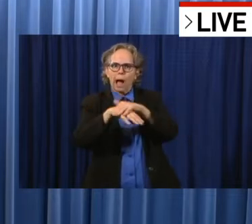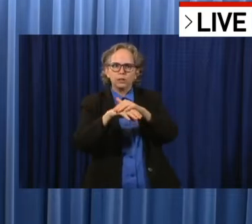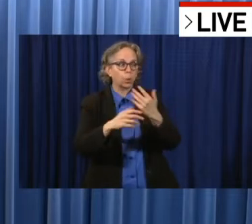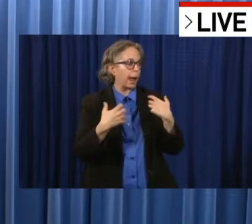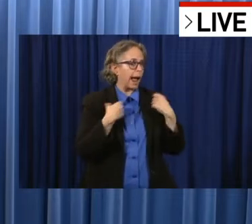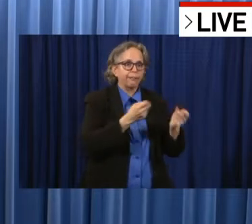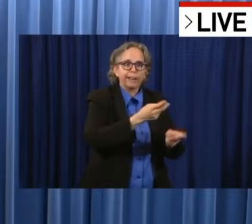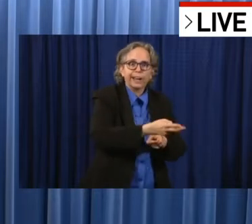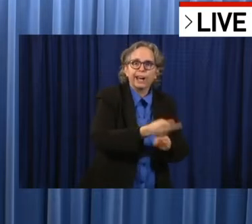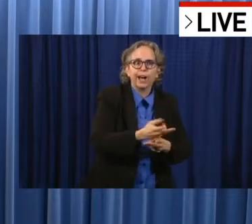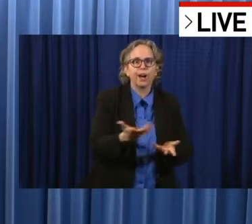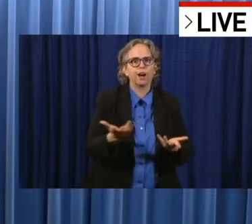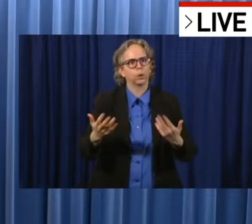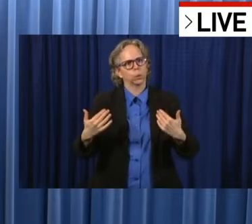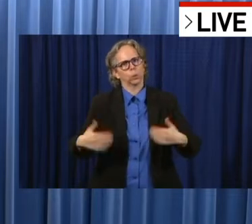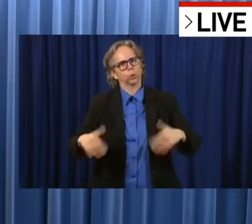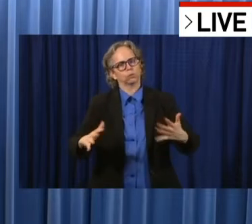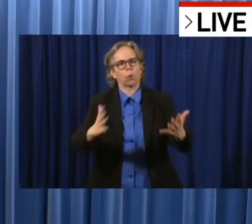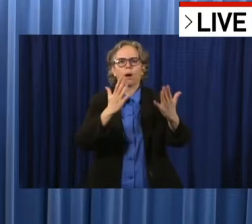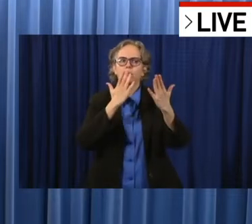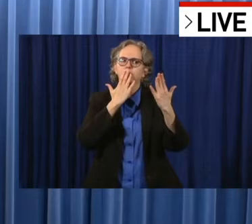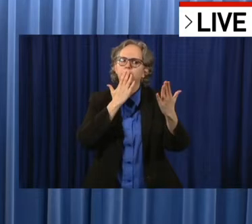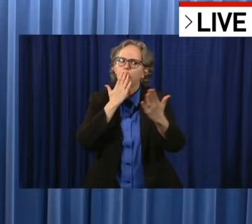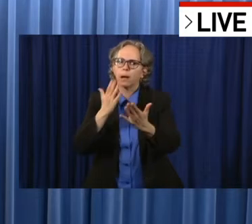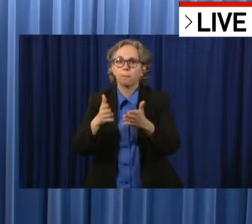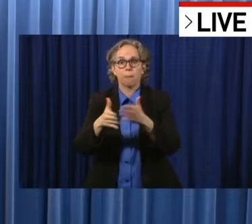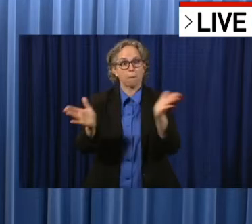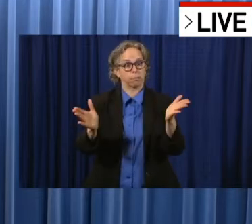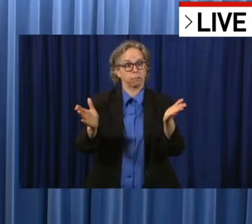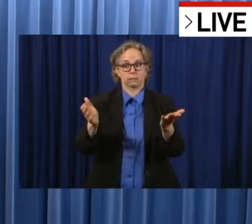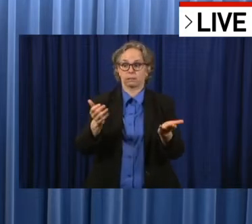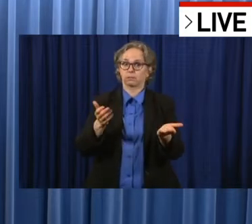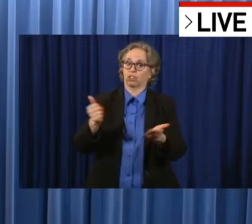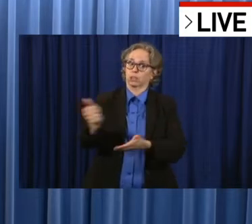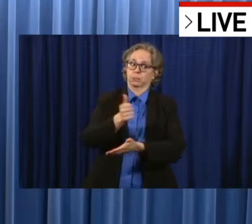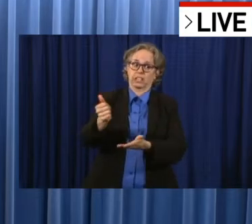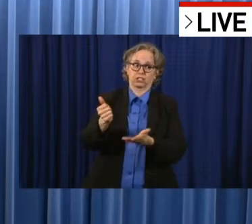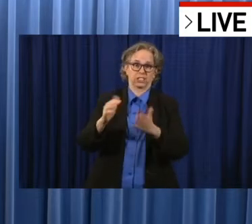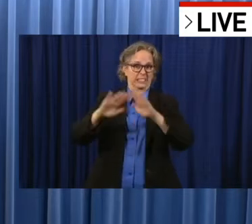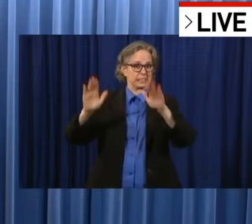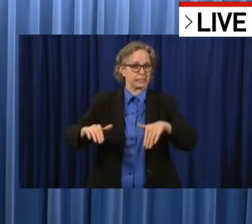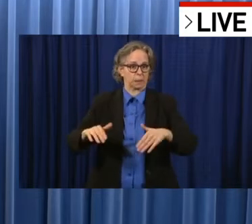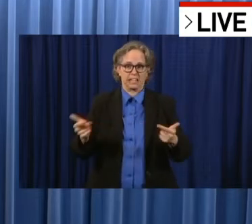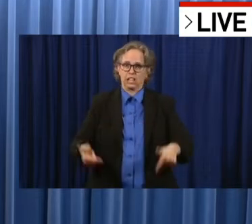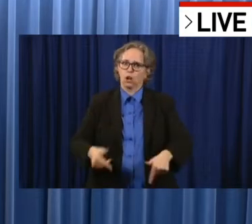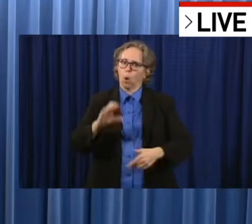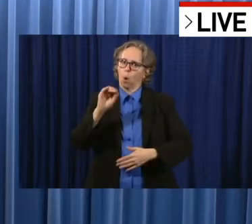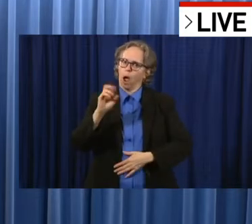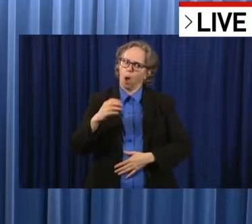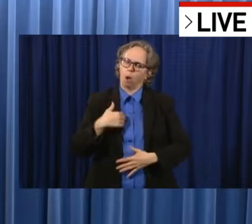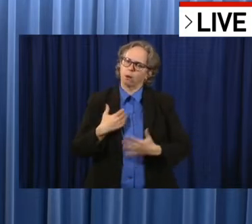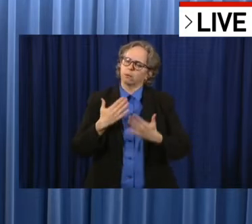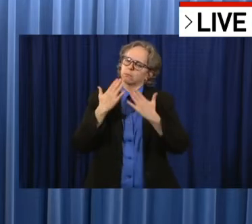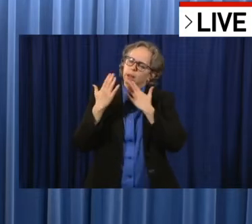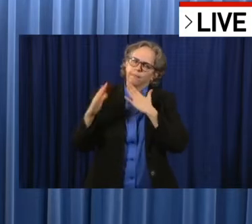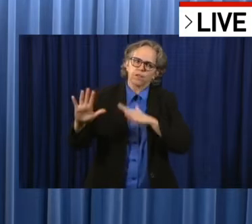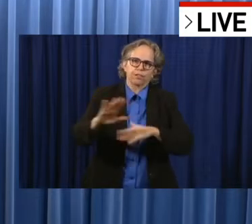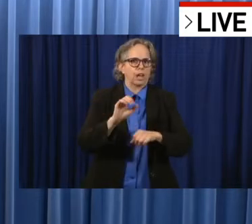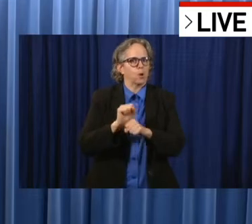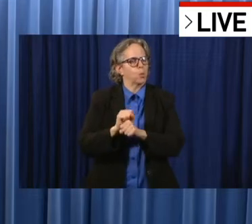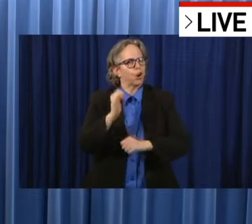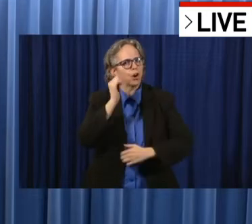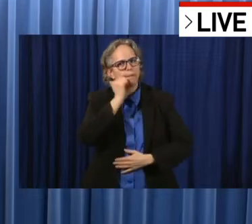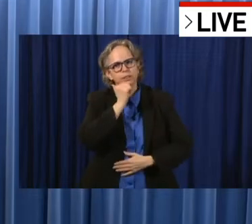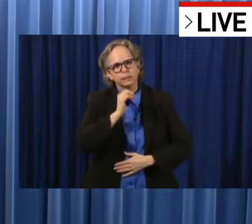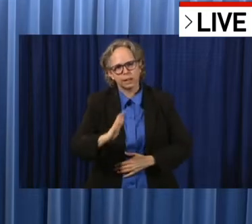other public transit systems in Ohio for all they are doing each and every day. So, Eric, let's see